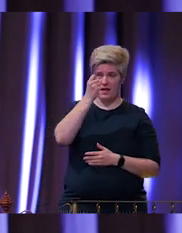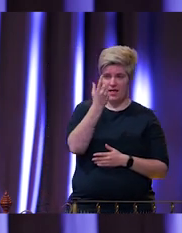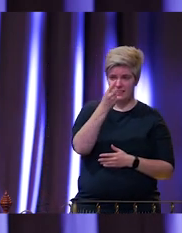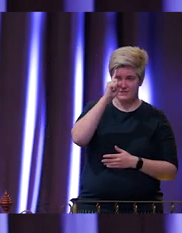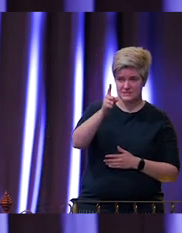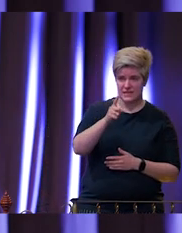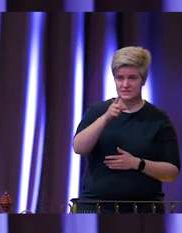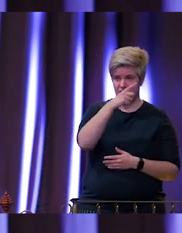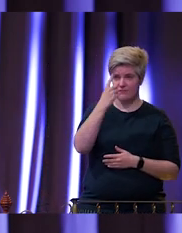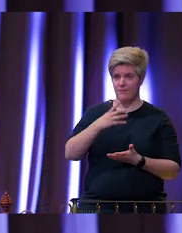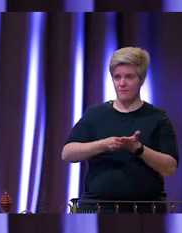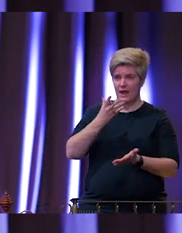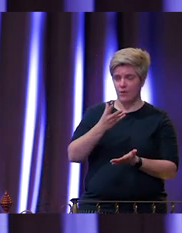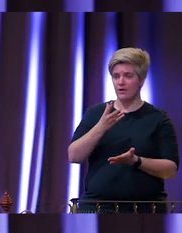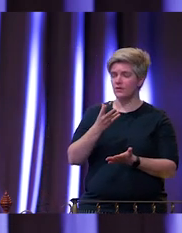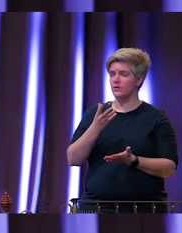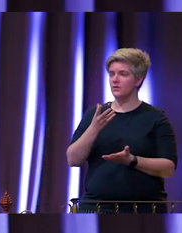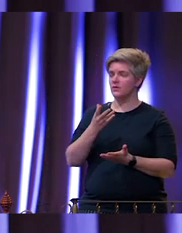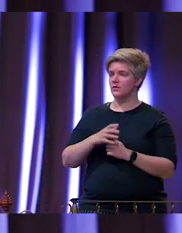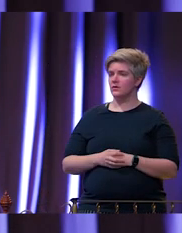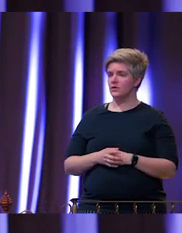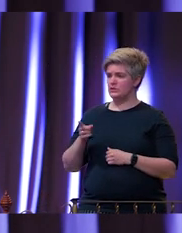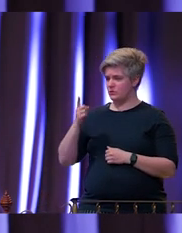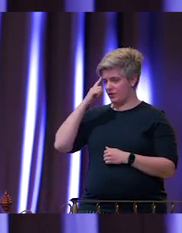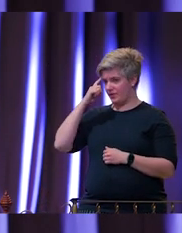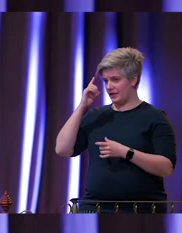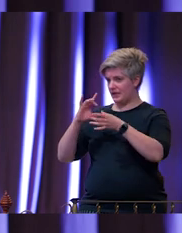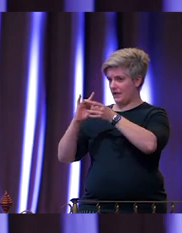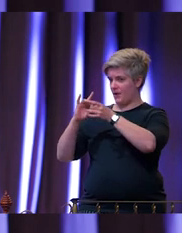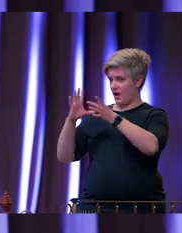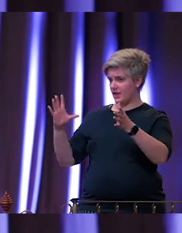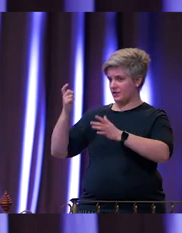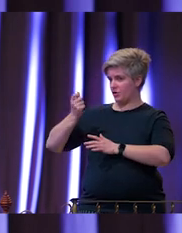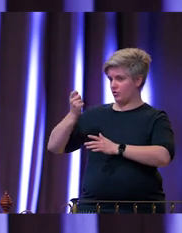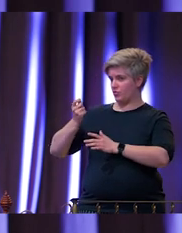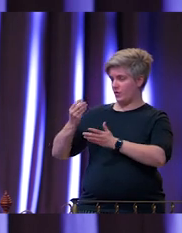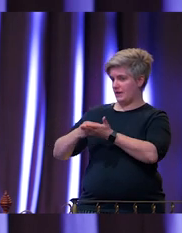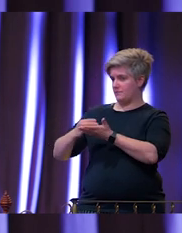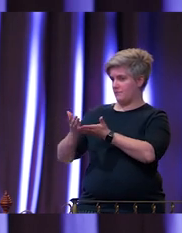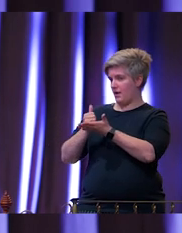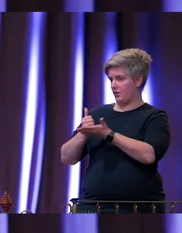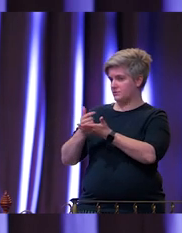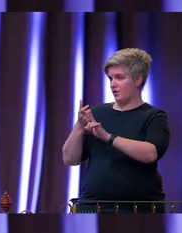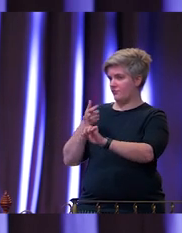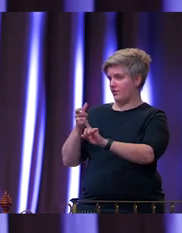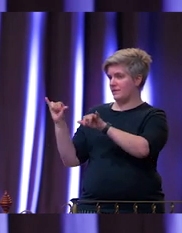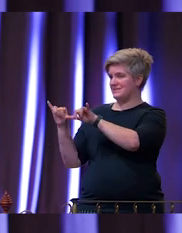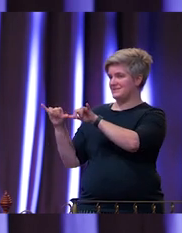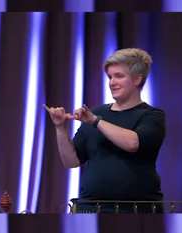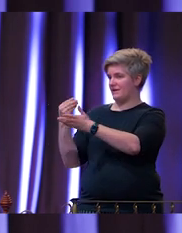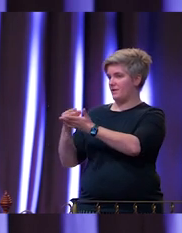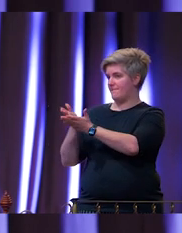wealth, would you consider untying the grant amounts from the size of the